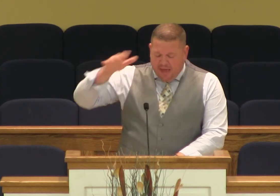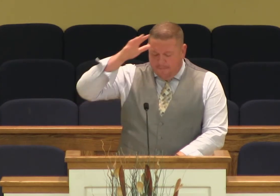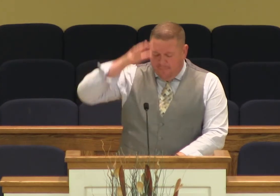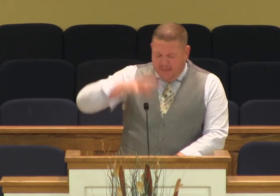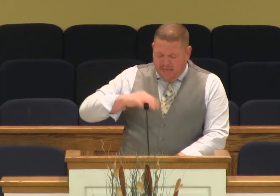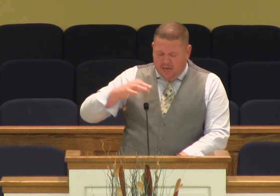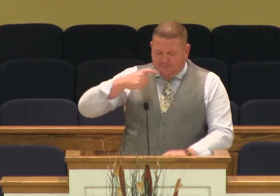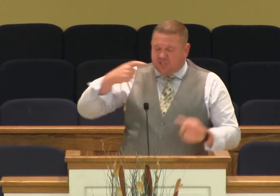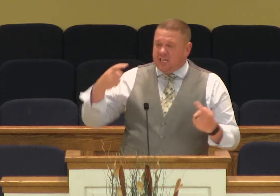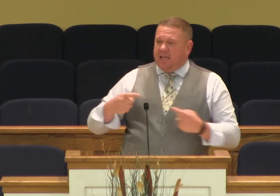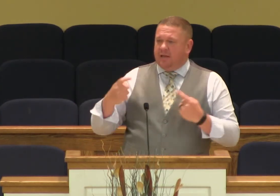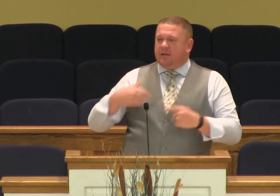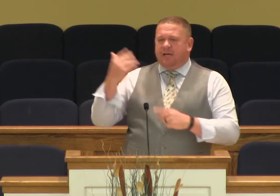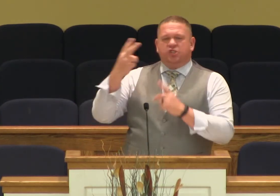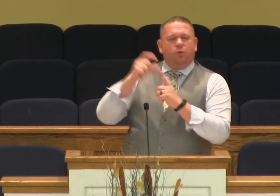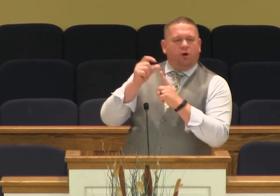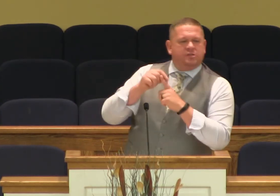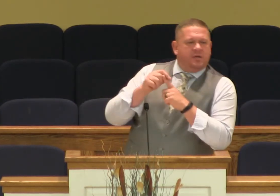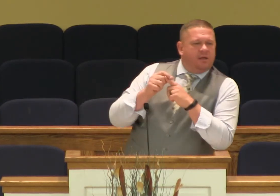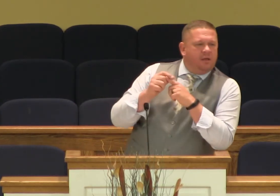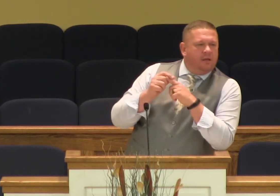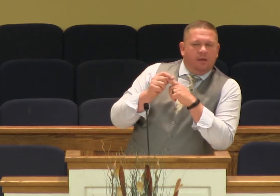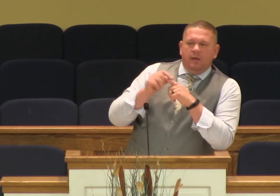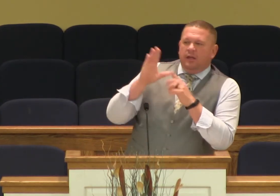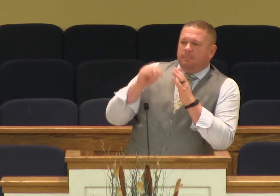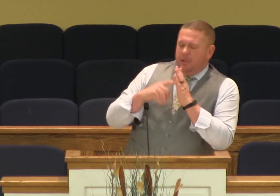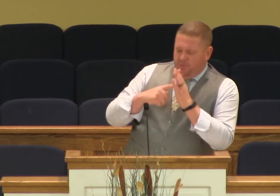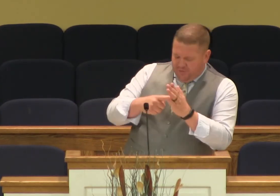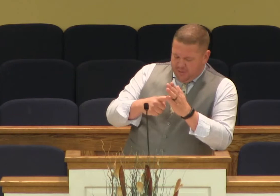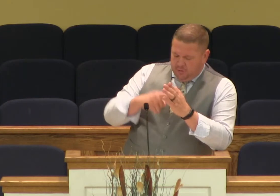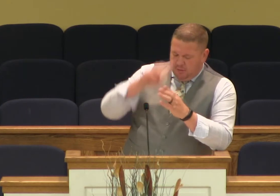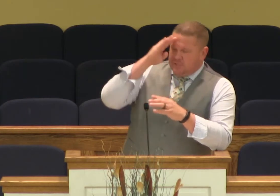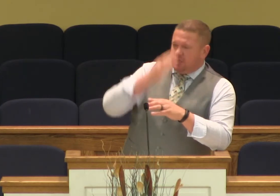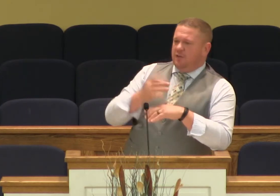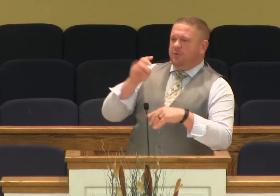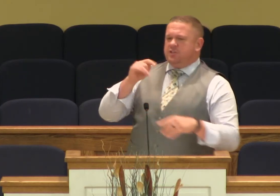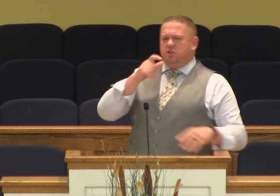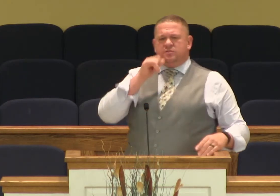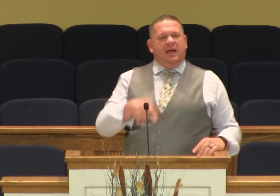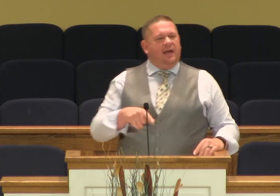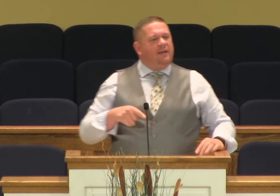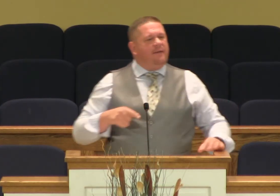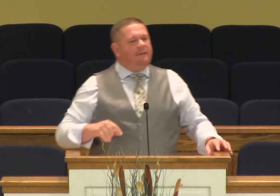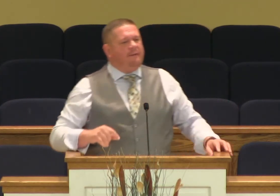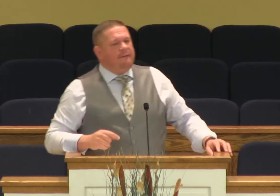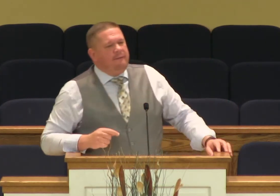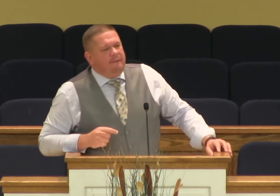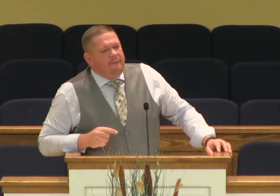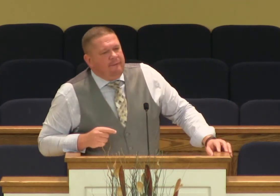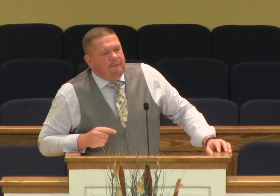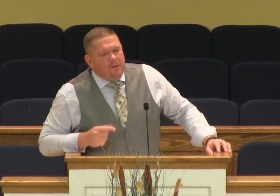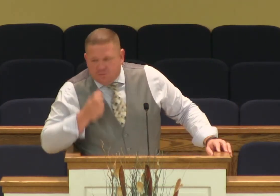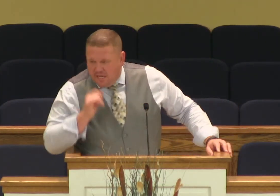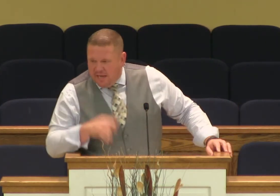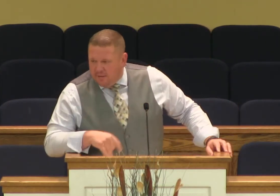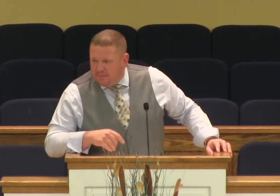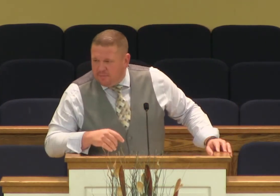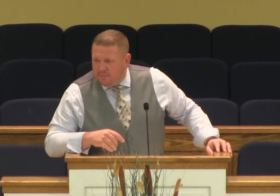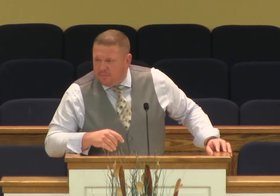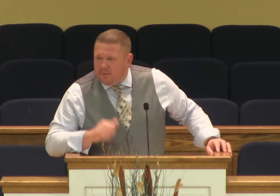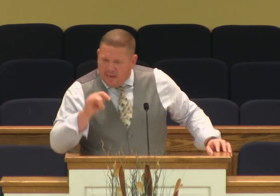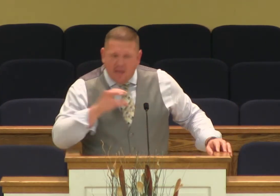and that man of sin, next two words, be revealed, the son of perdition. Who's that? Who's